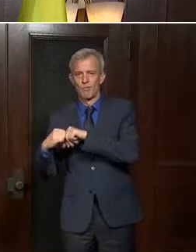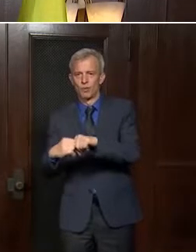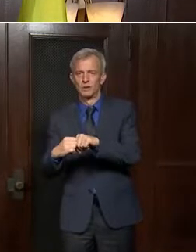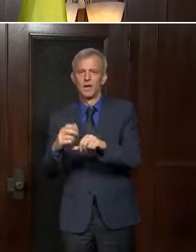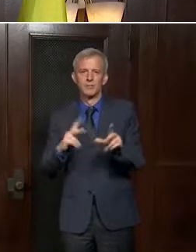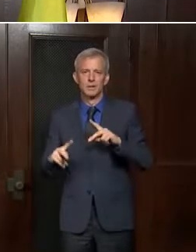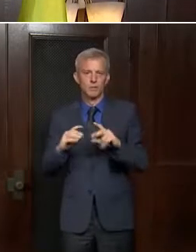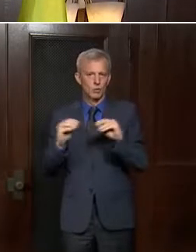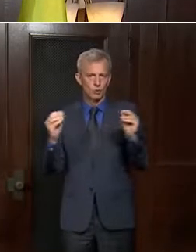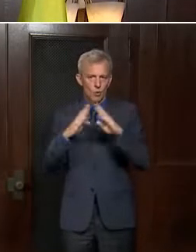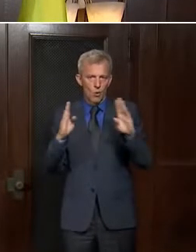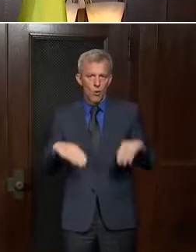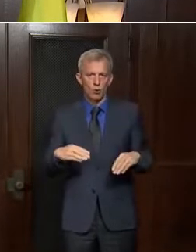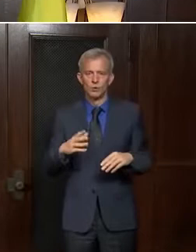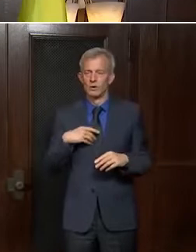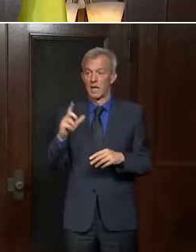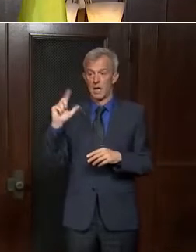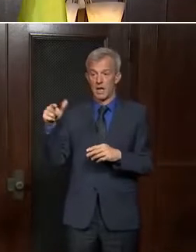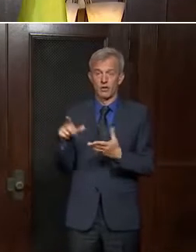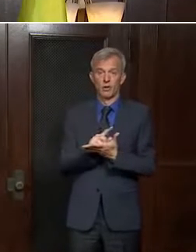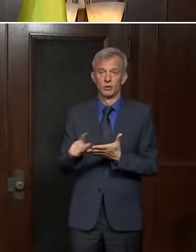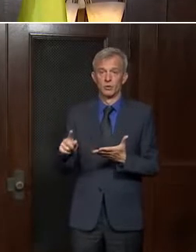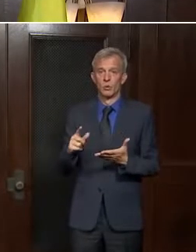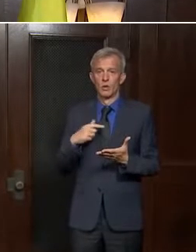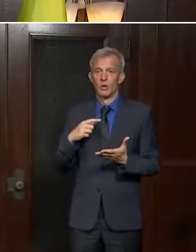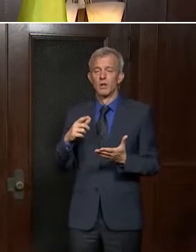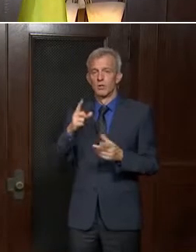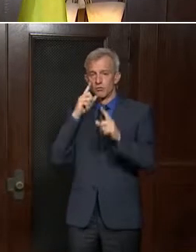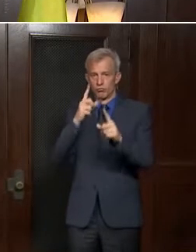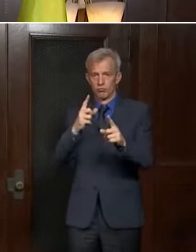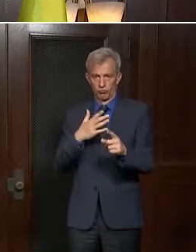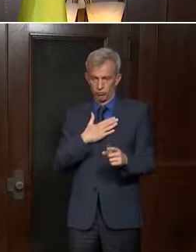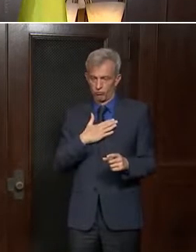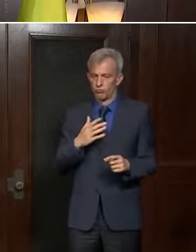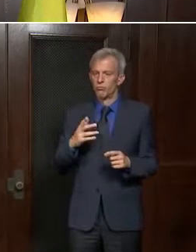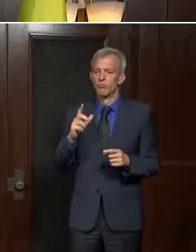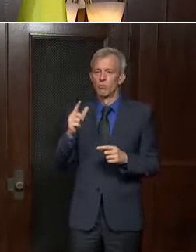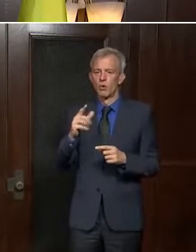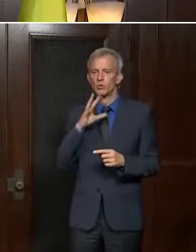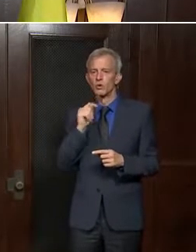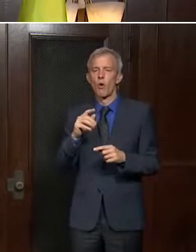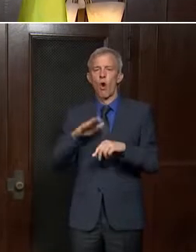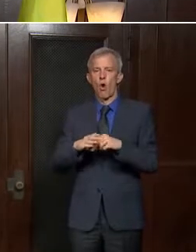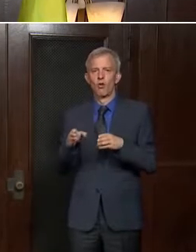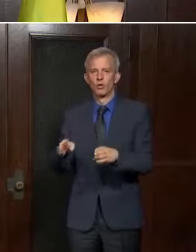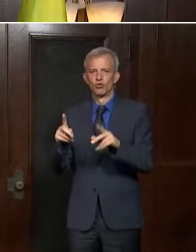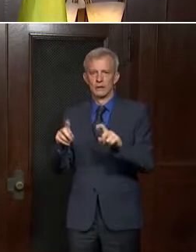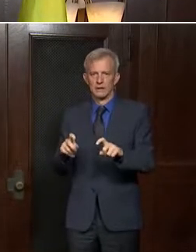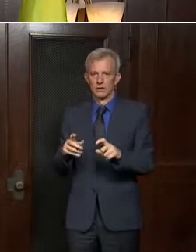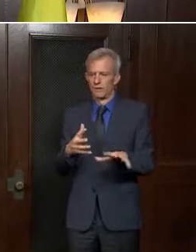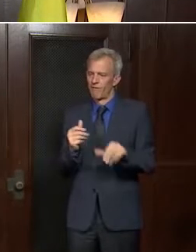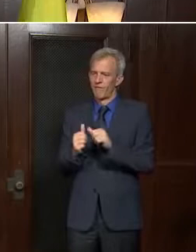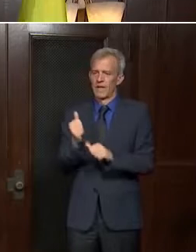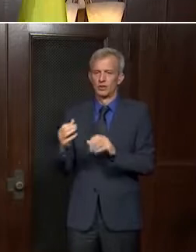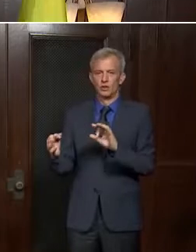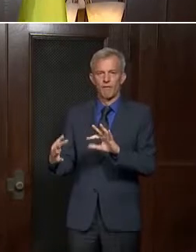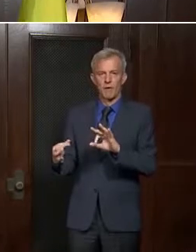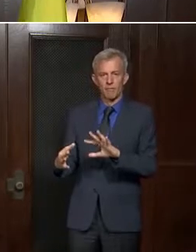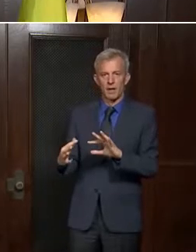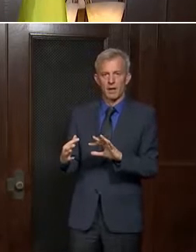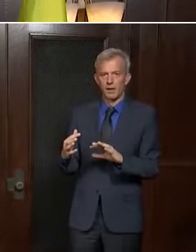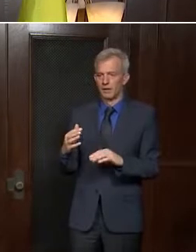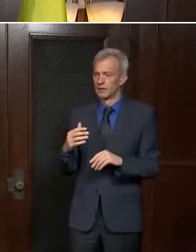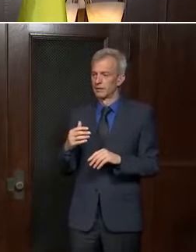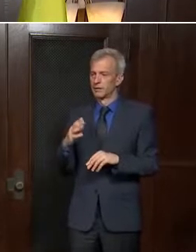hopefully, later in this week to talk about how we can get on the street testing that gives you some quicker feedback than a day or two, let alone 6 or